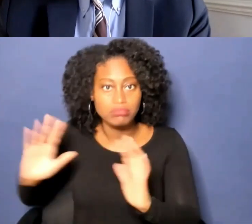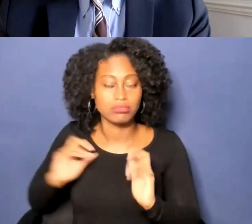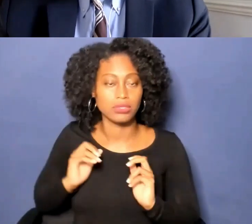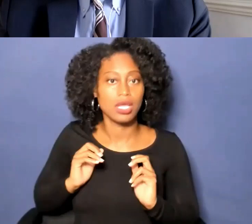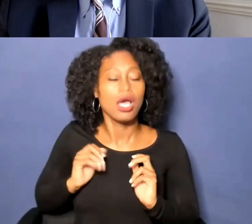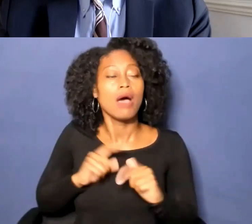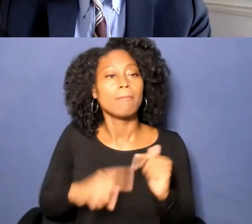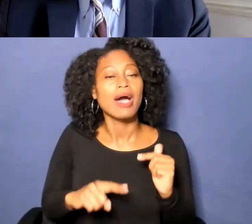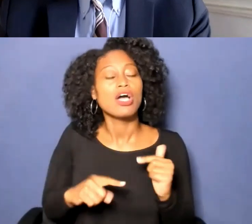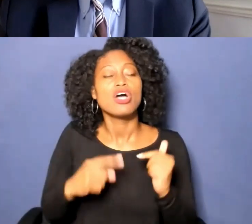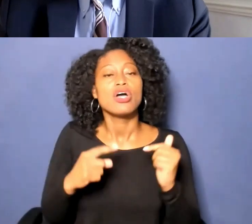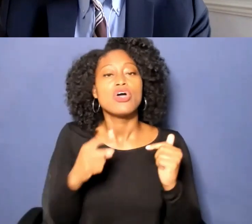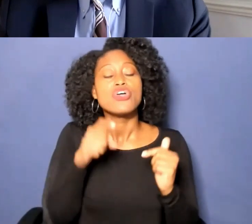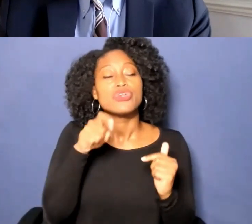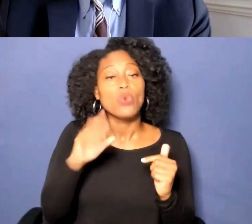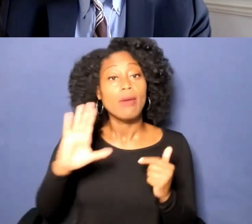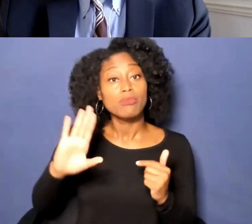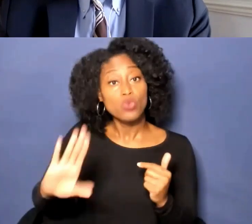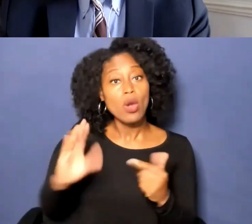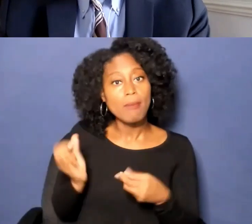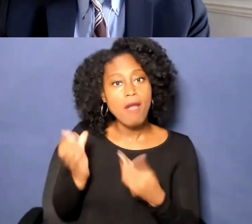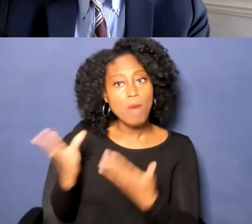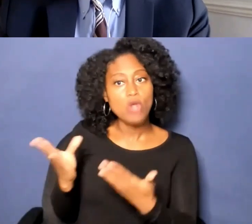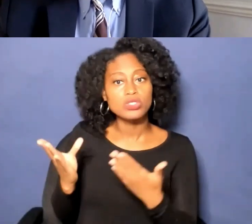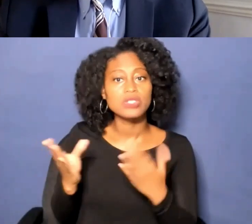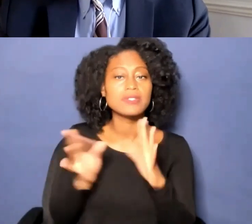confidence without seeking